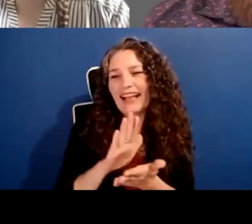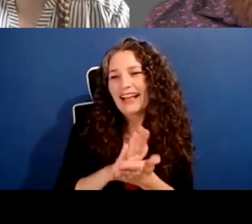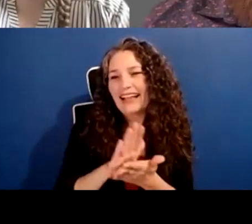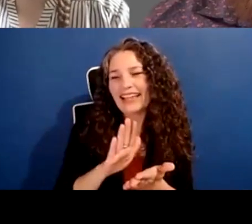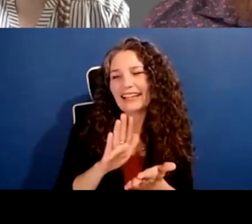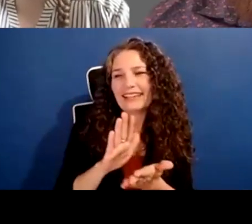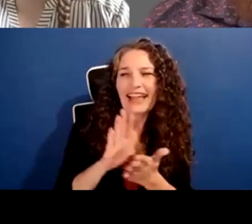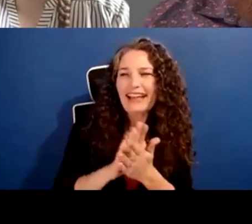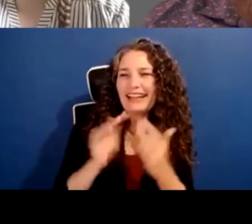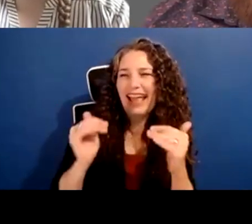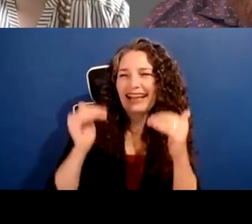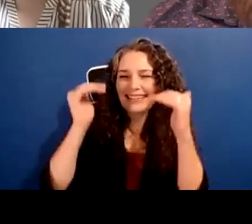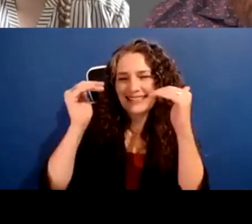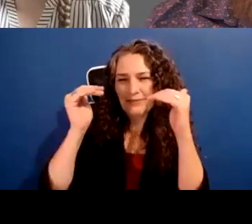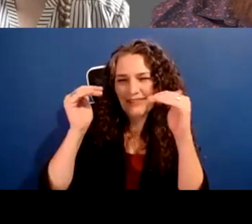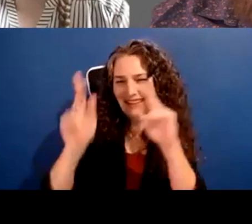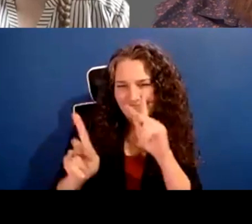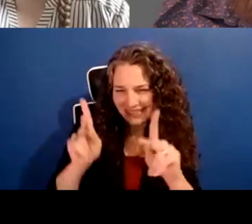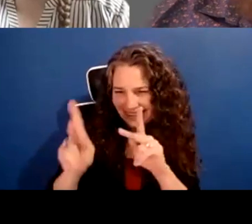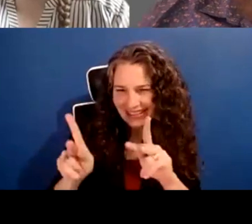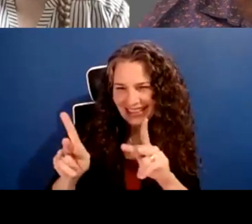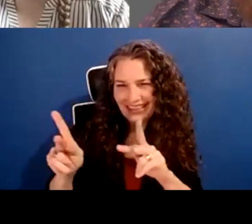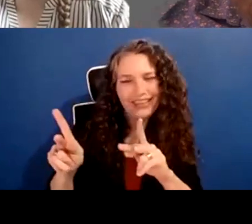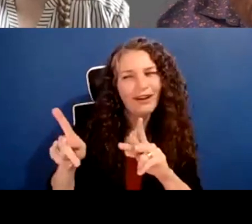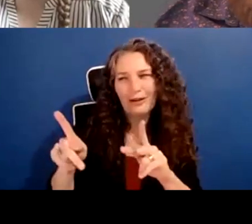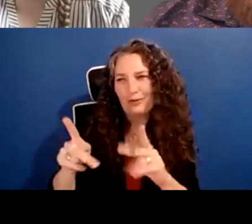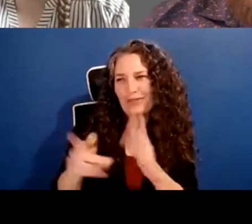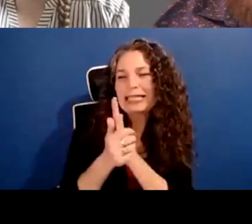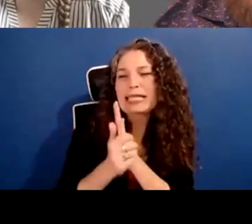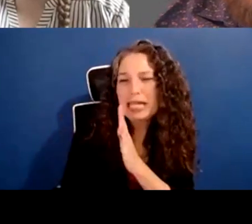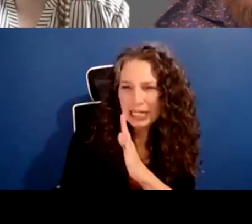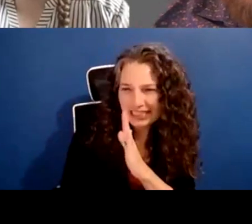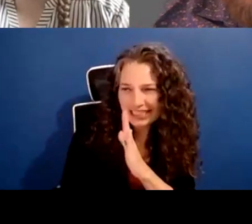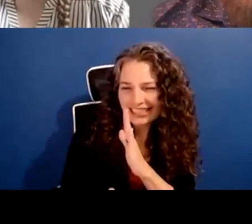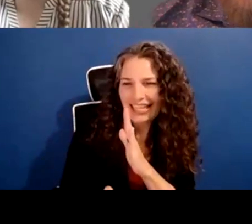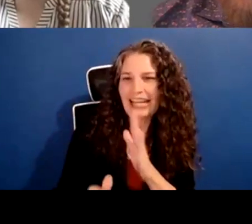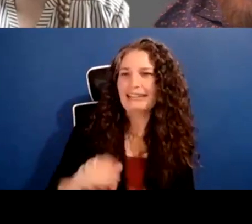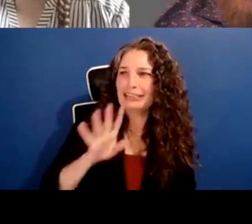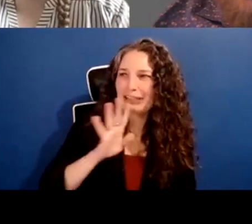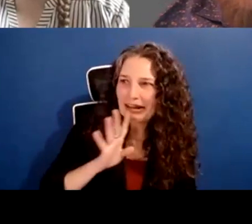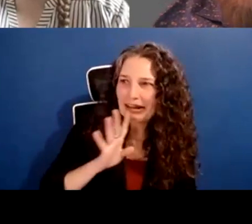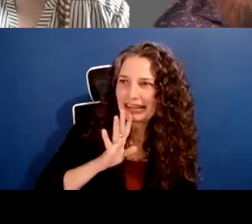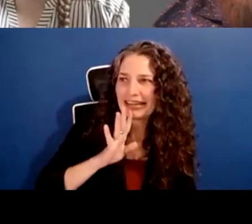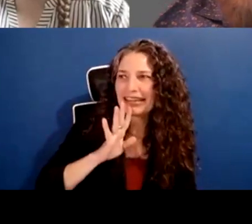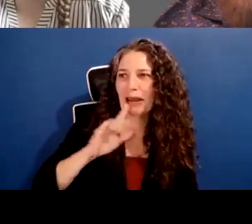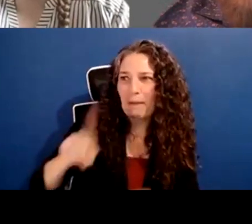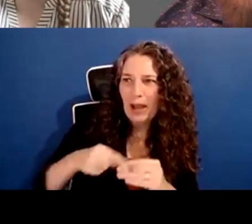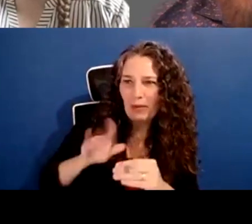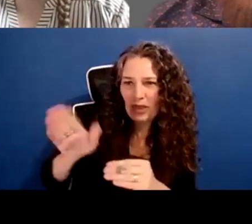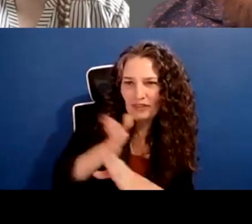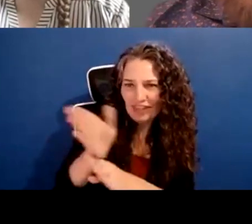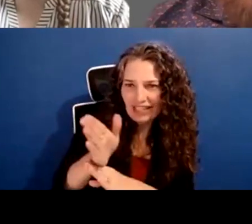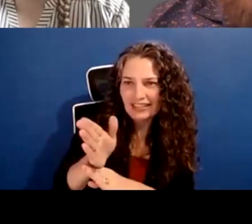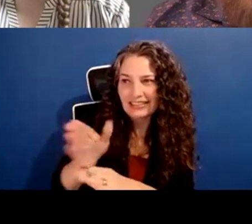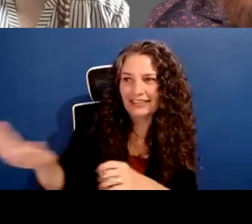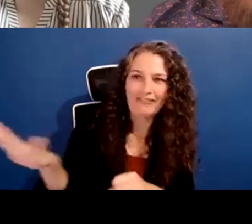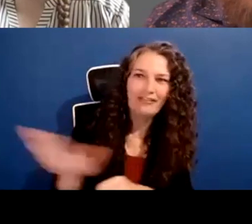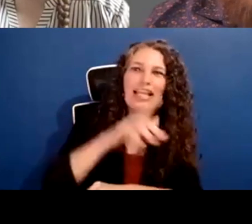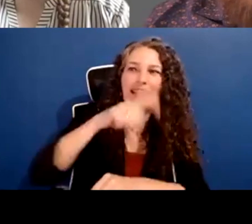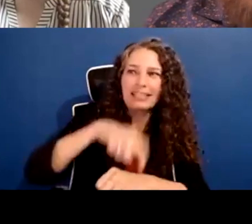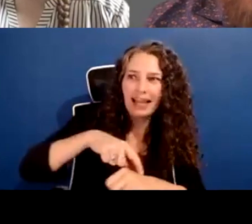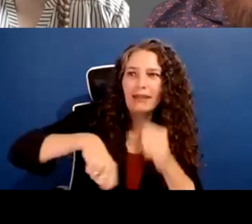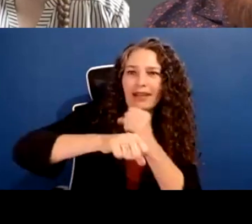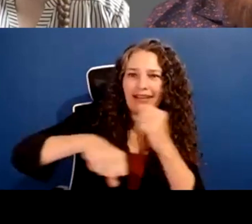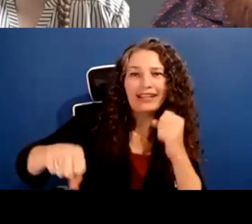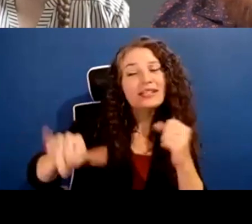knowing the type of person you're interviewing and their style is really important. So yeah, that's my